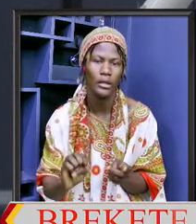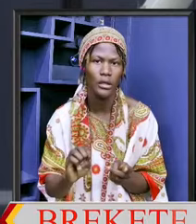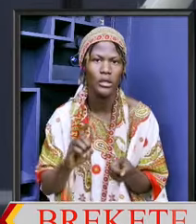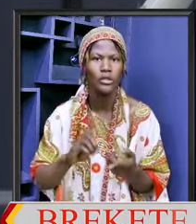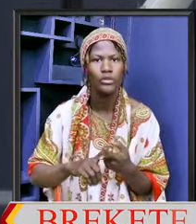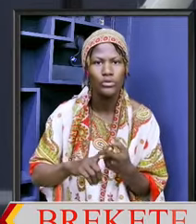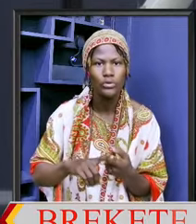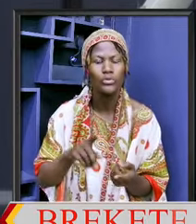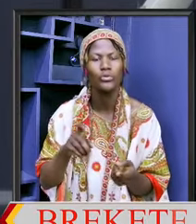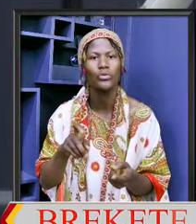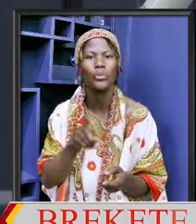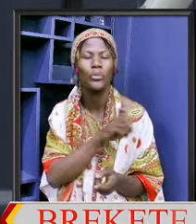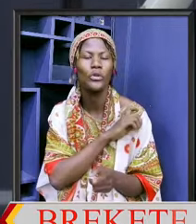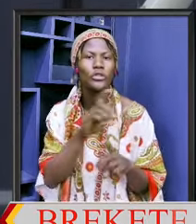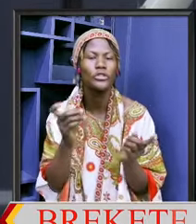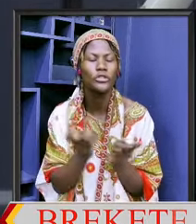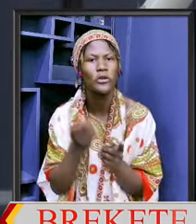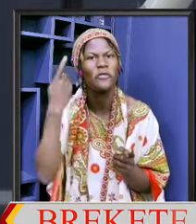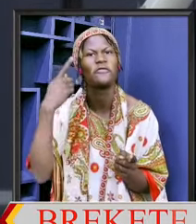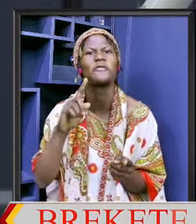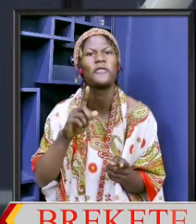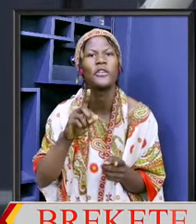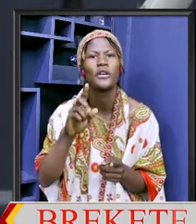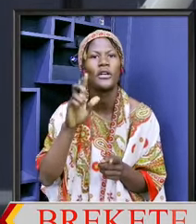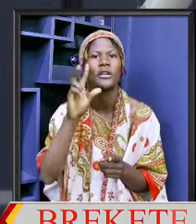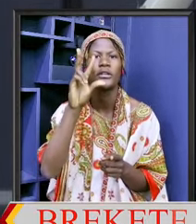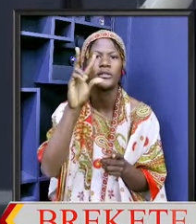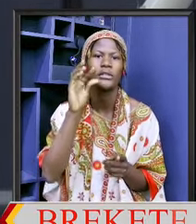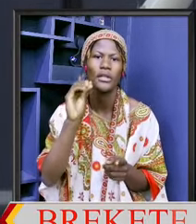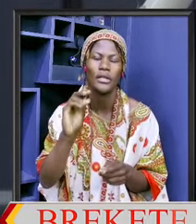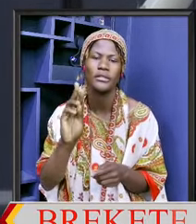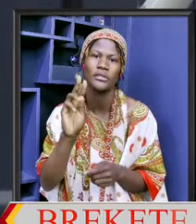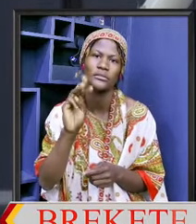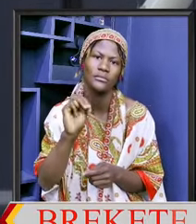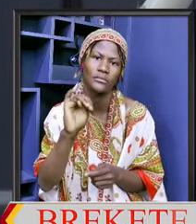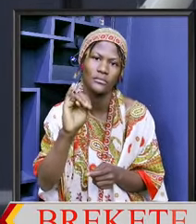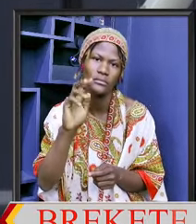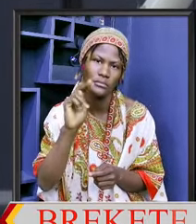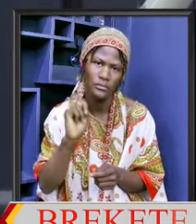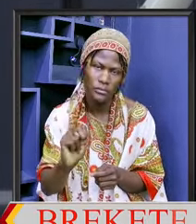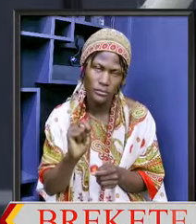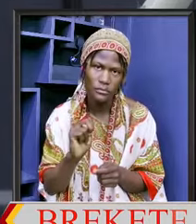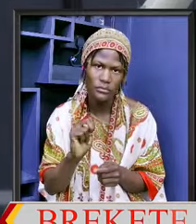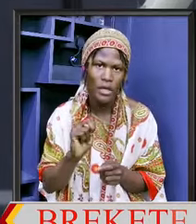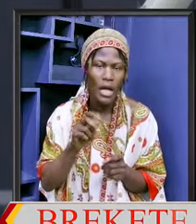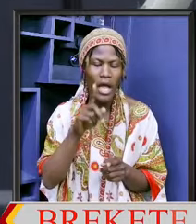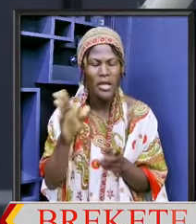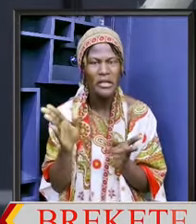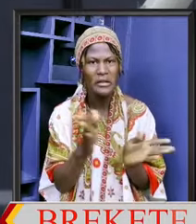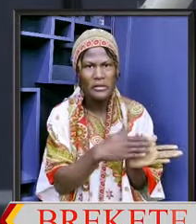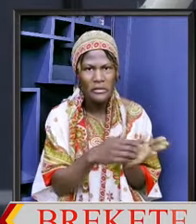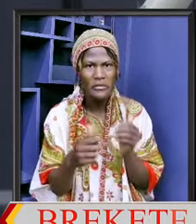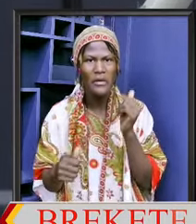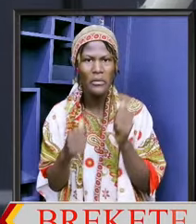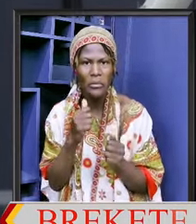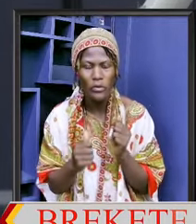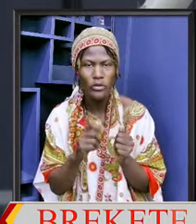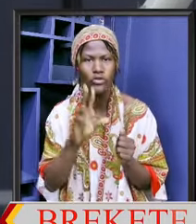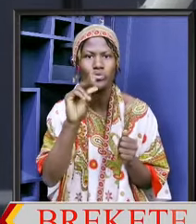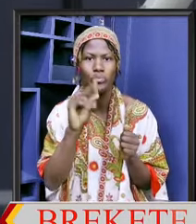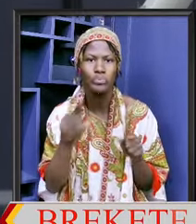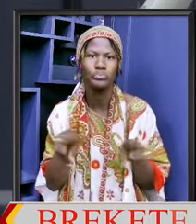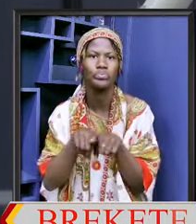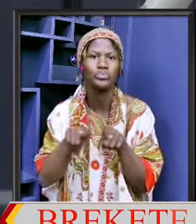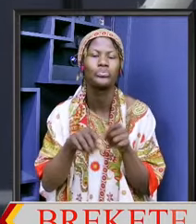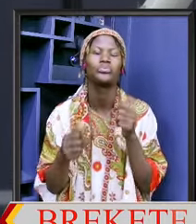say, you there for one motor and your brother there for another motor. He say, no, the same motor. He say, he went there inside the motor. The brother